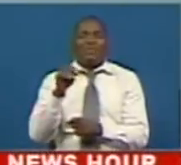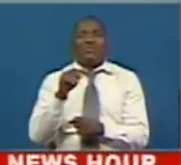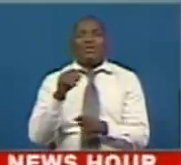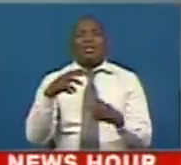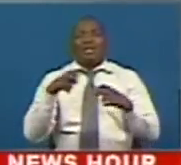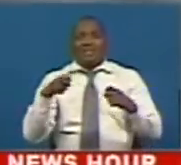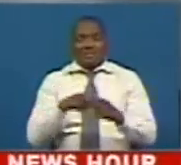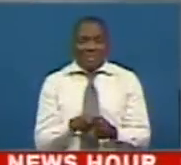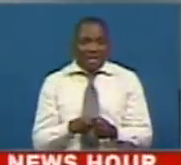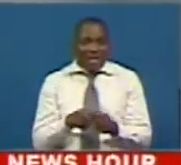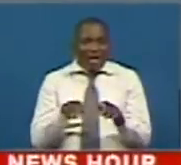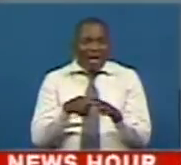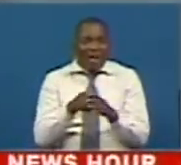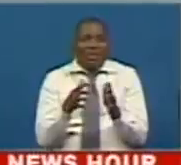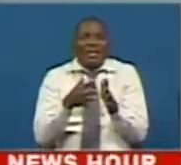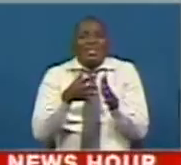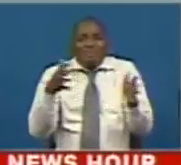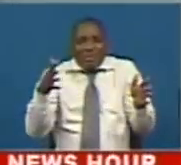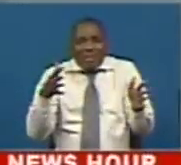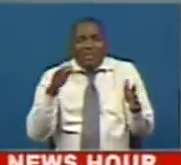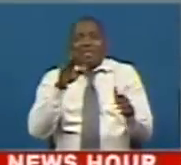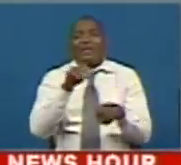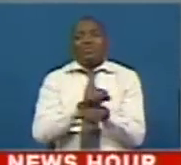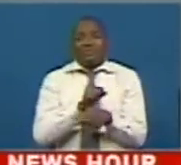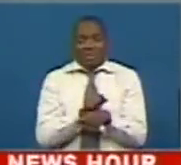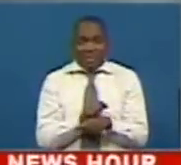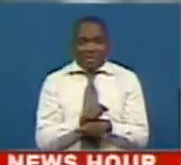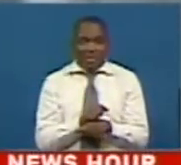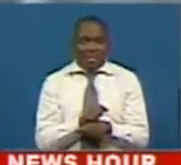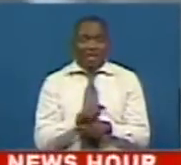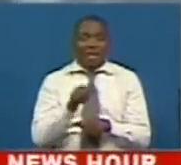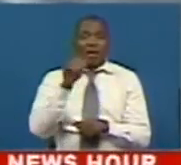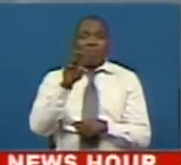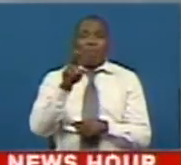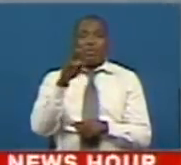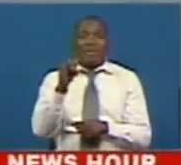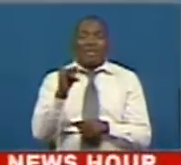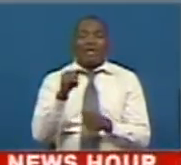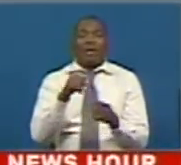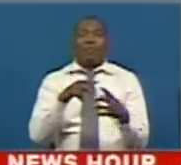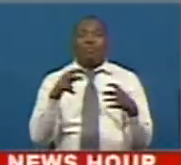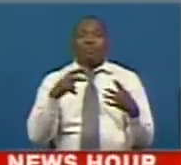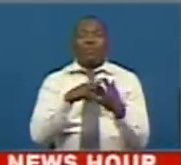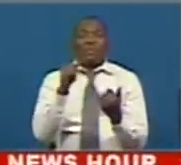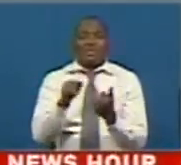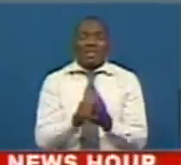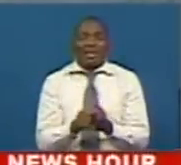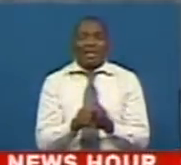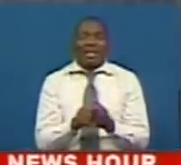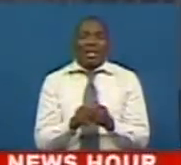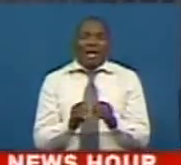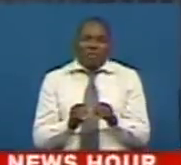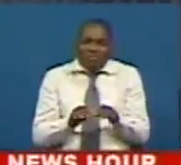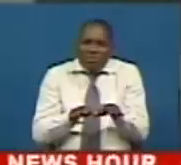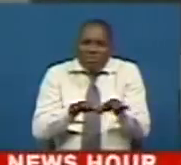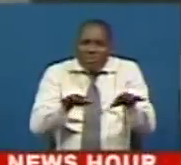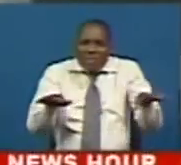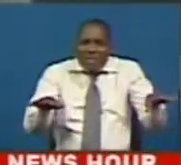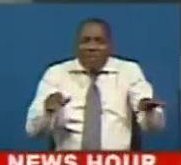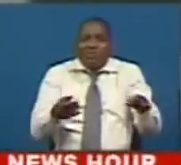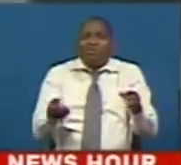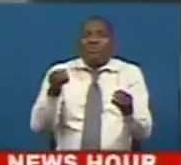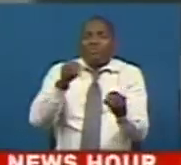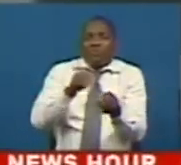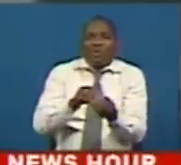gigawatts. In order to expand its operations, Bui Power Authority has spread its tentacles to